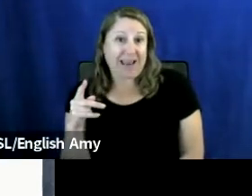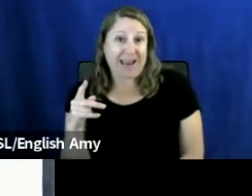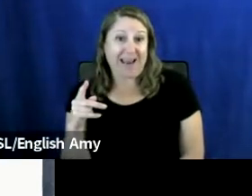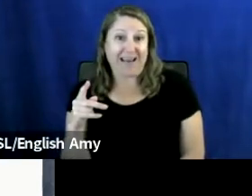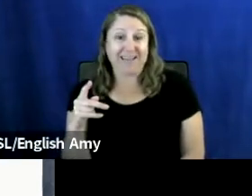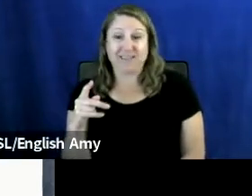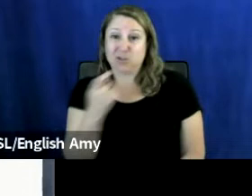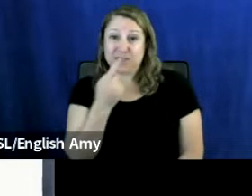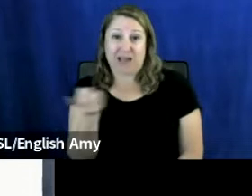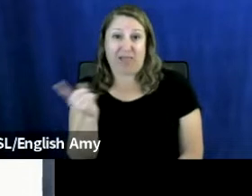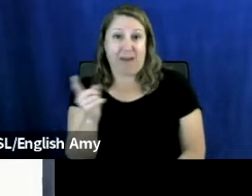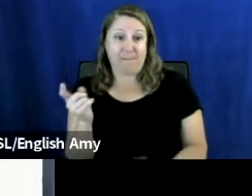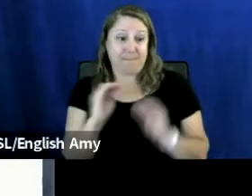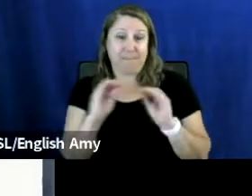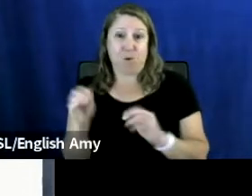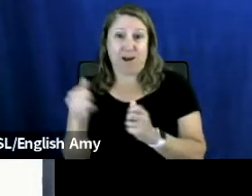just like have them put everything away,